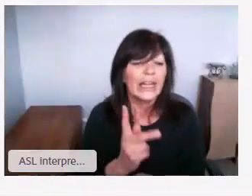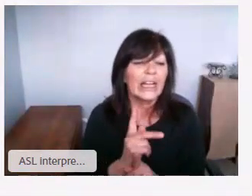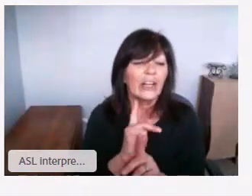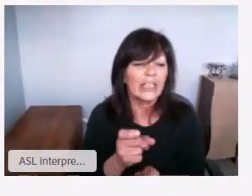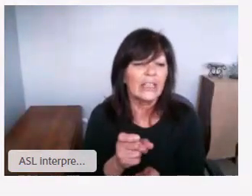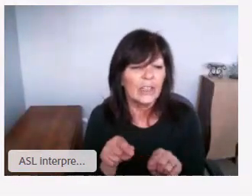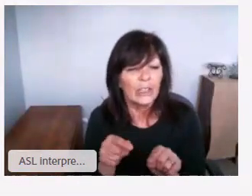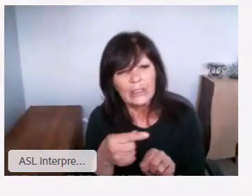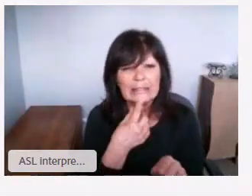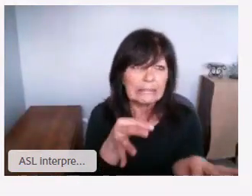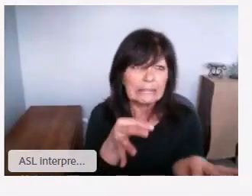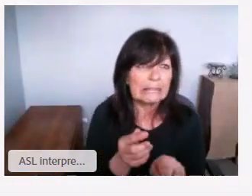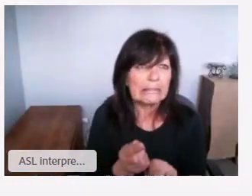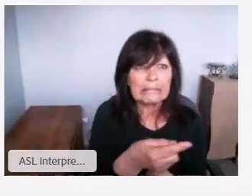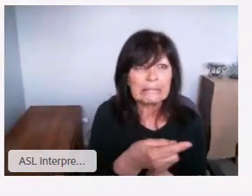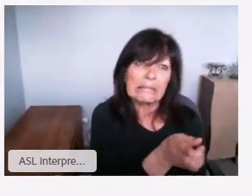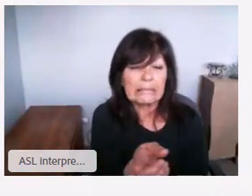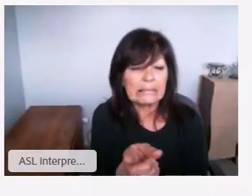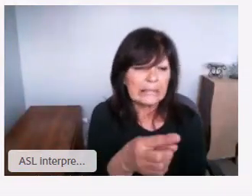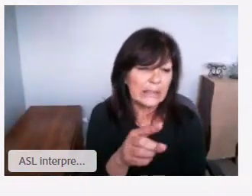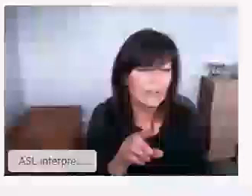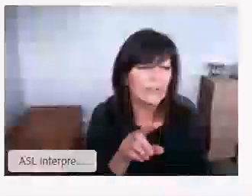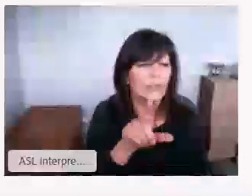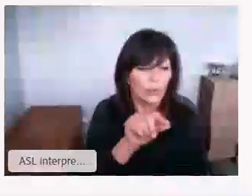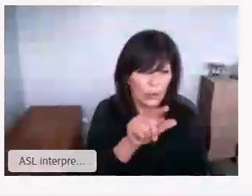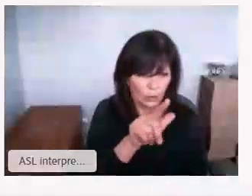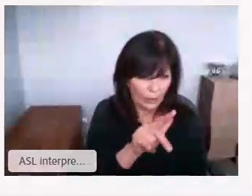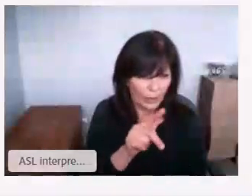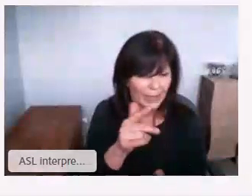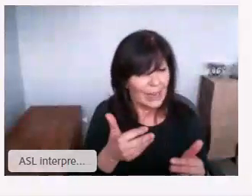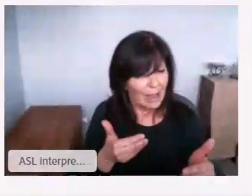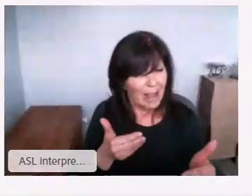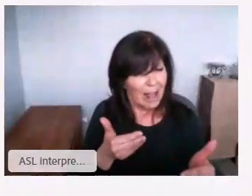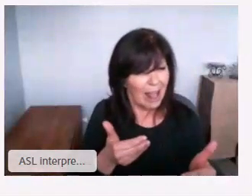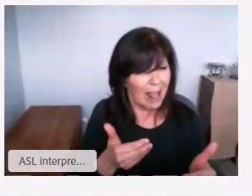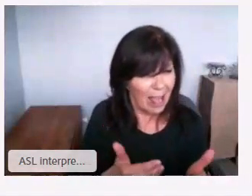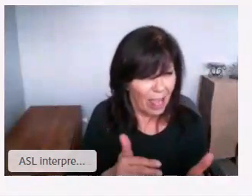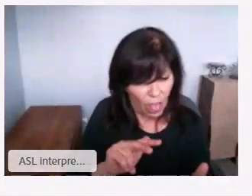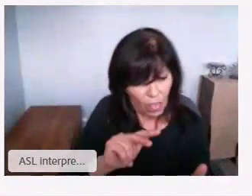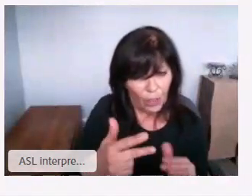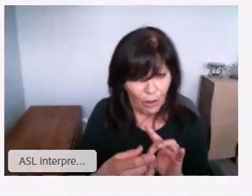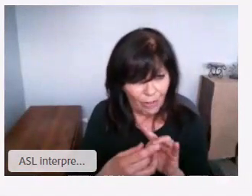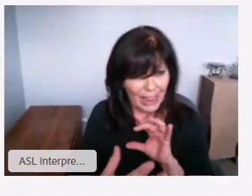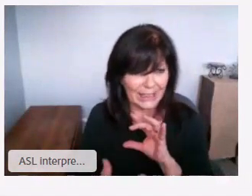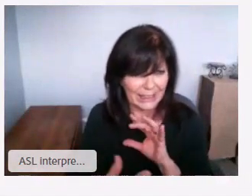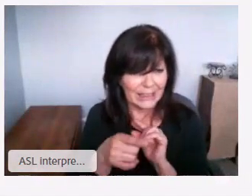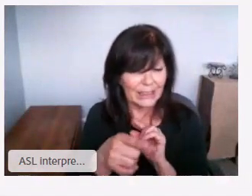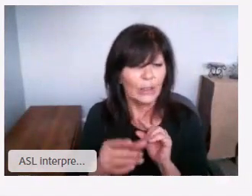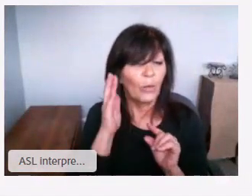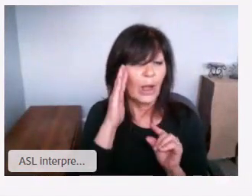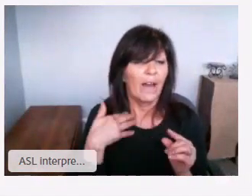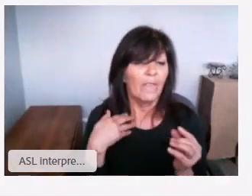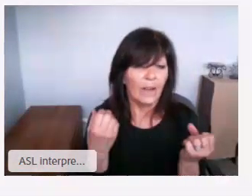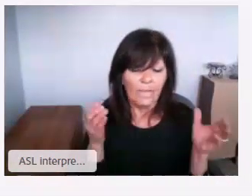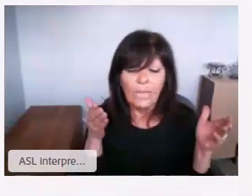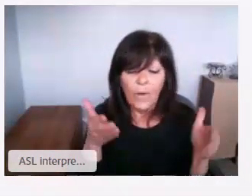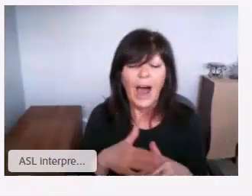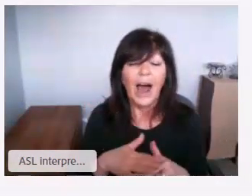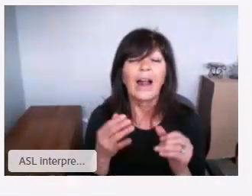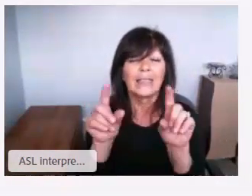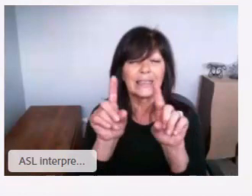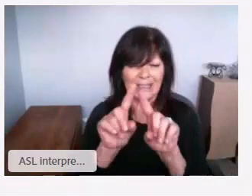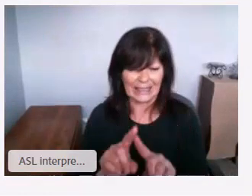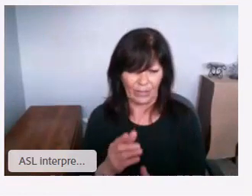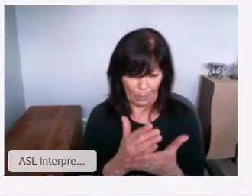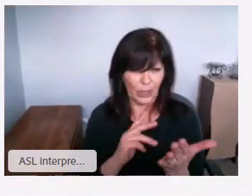of 2023. Where we're at now is rapidly approaching our third release, which will feature focus on a lot of different components